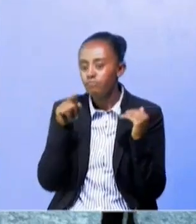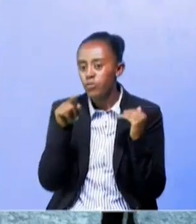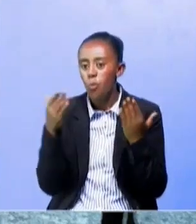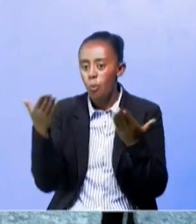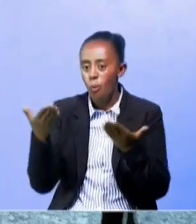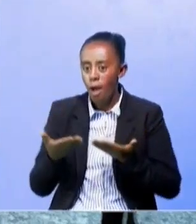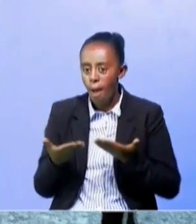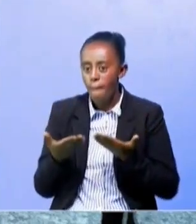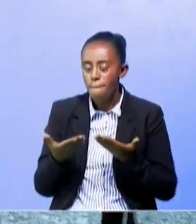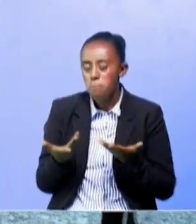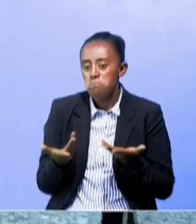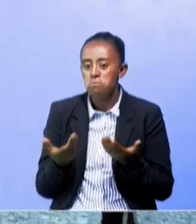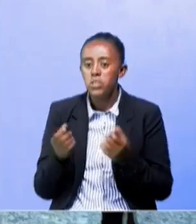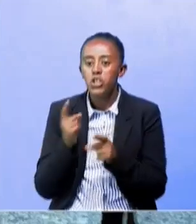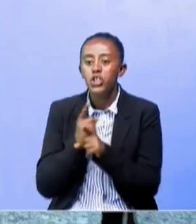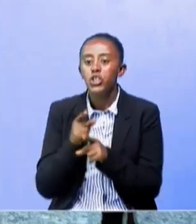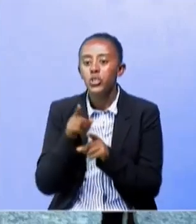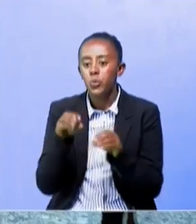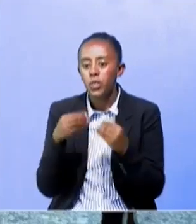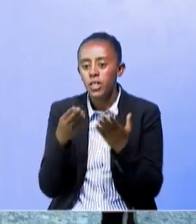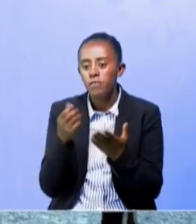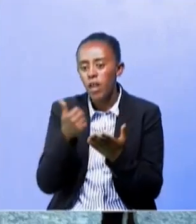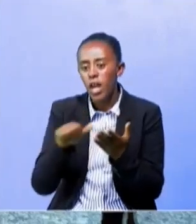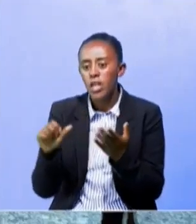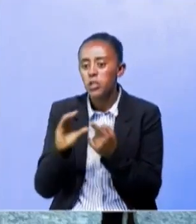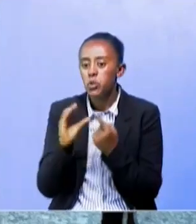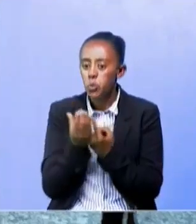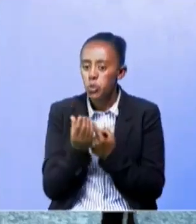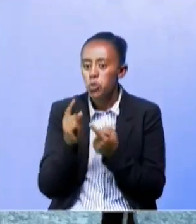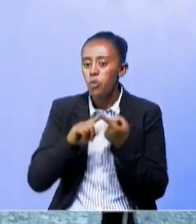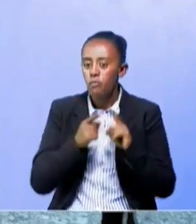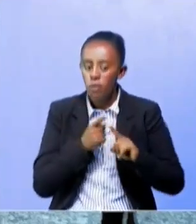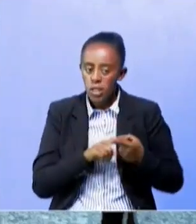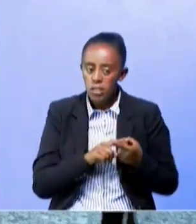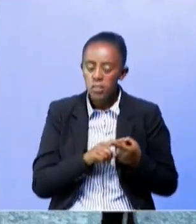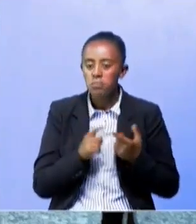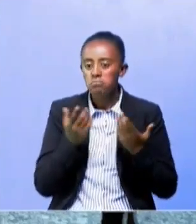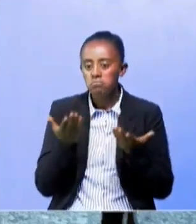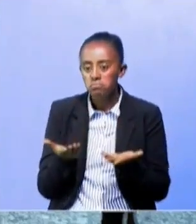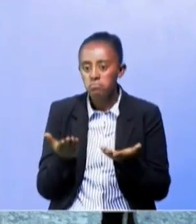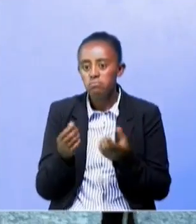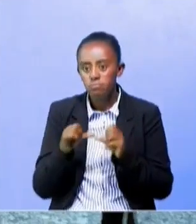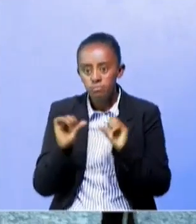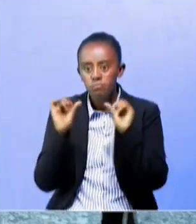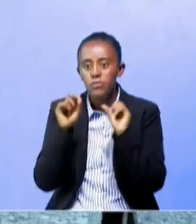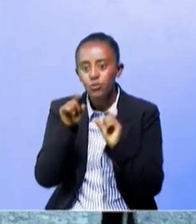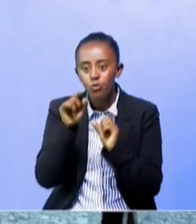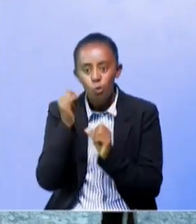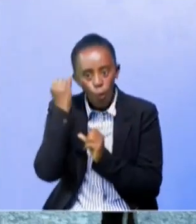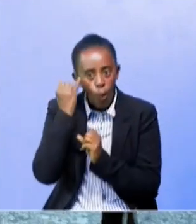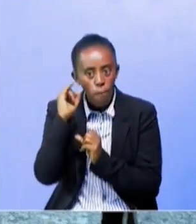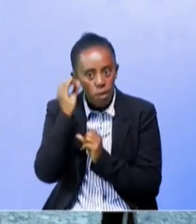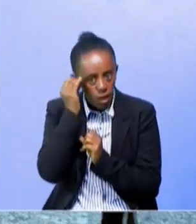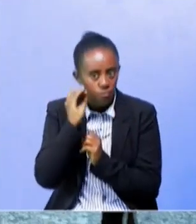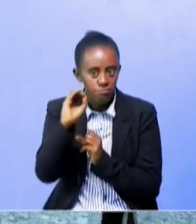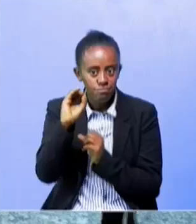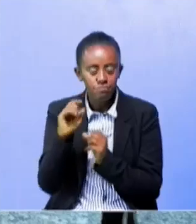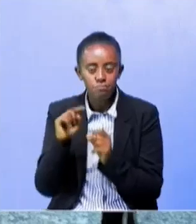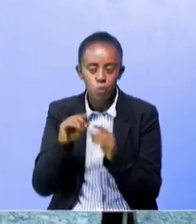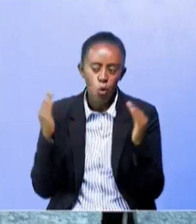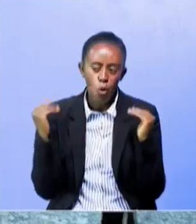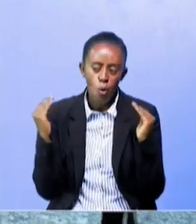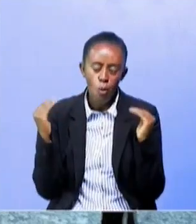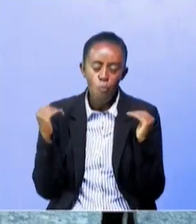welcome just to give any of the situation with your friends and then give your opinion together. And then hopefully